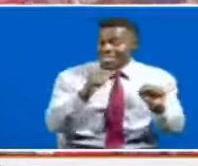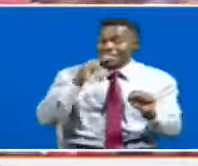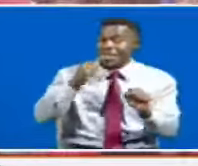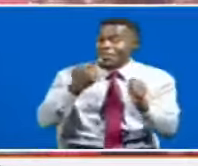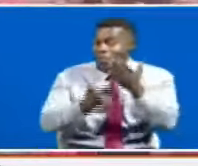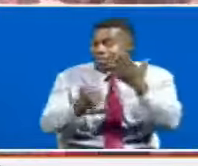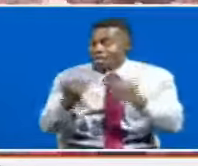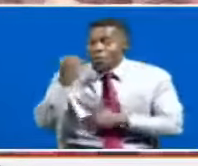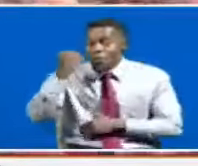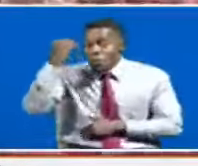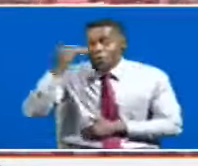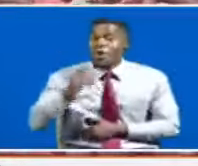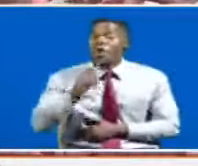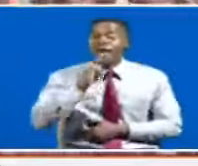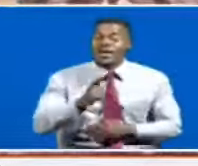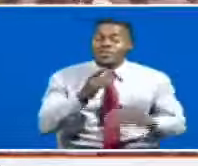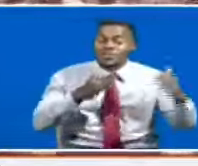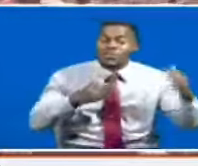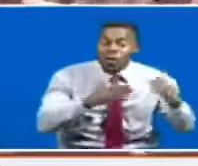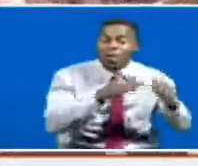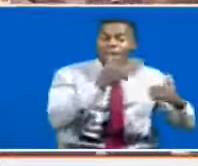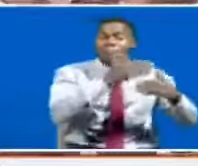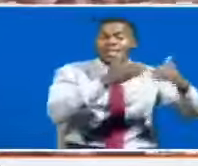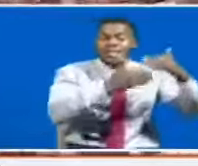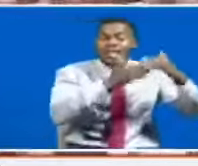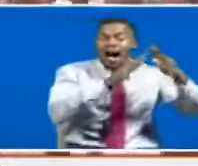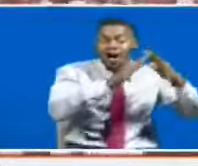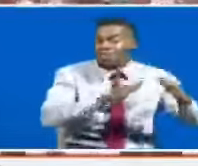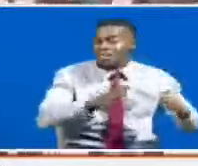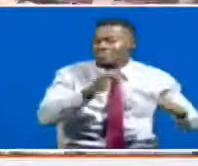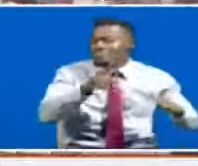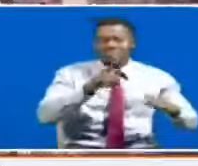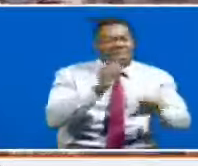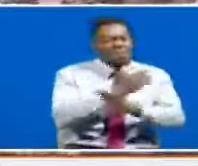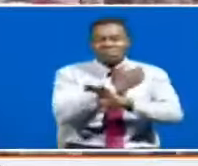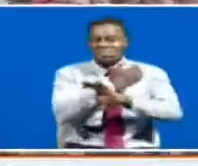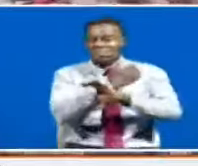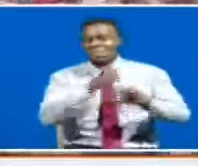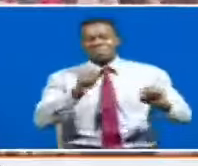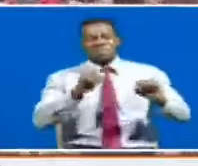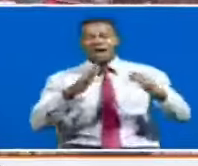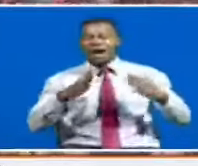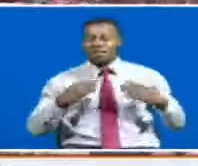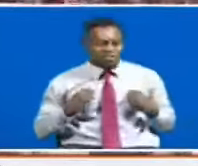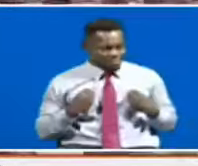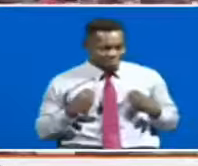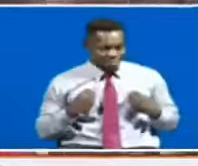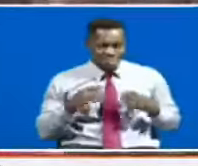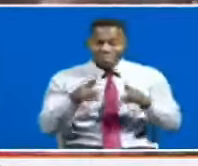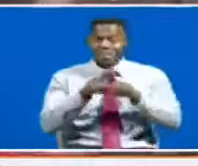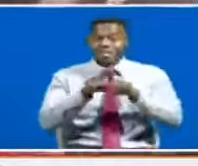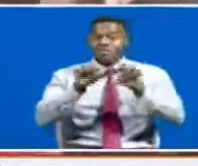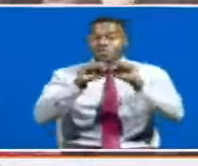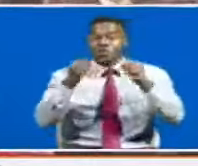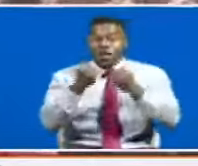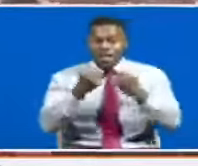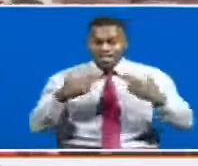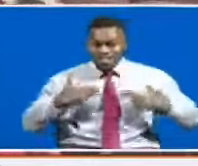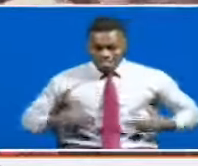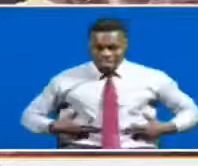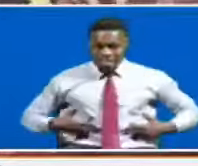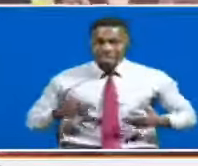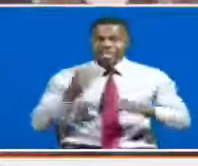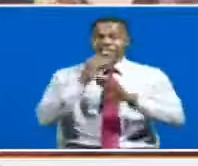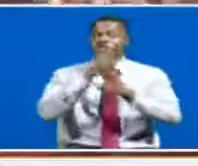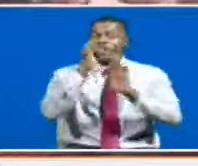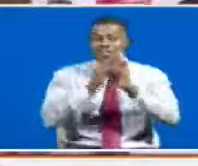court orders stopping the implementation of various state projects, including the housing levy and the social health insurance fund, which was